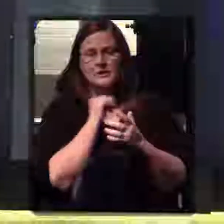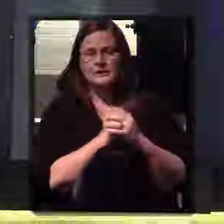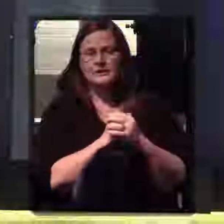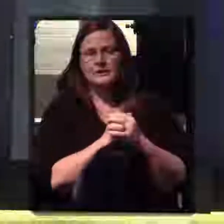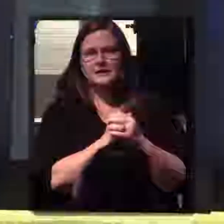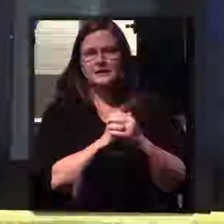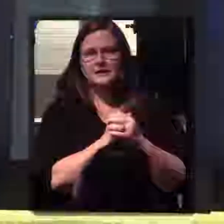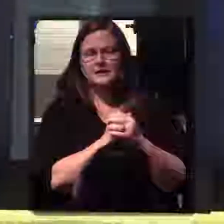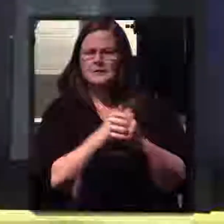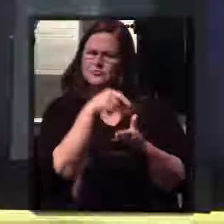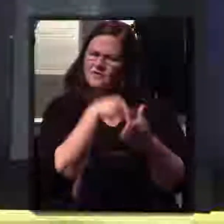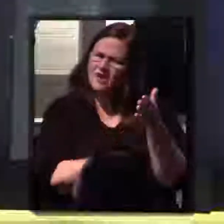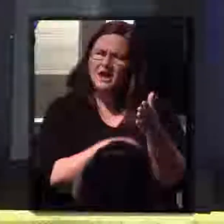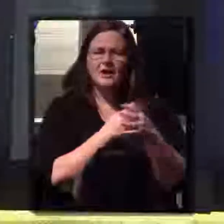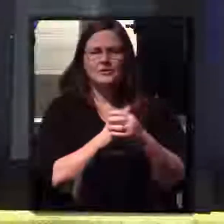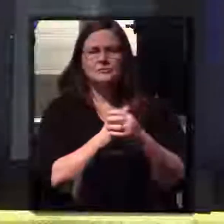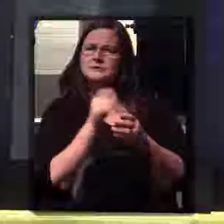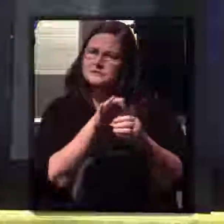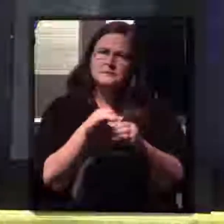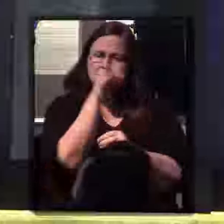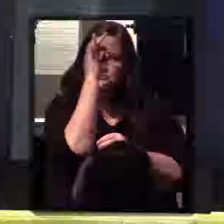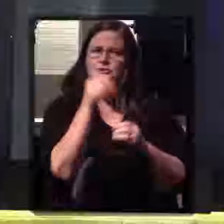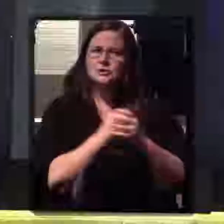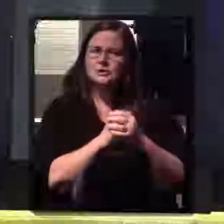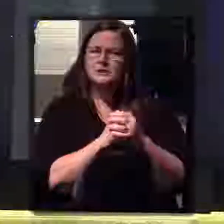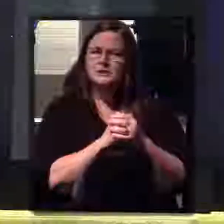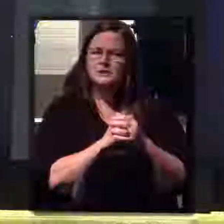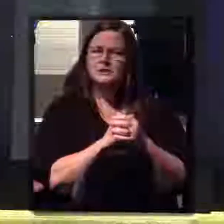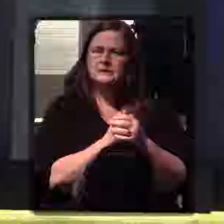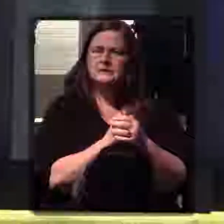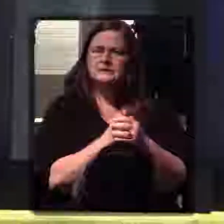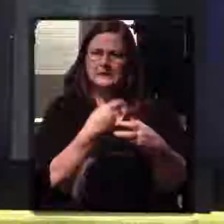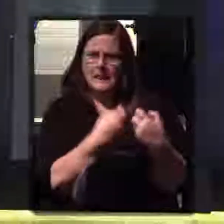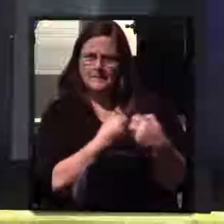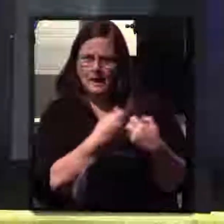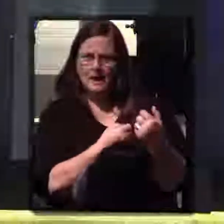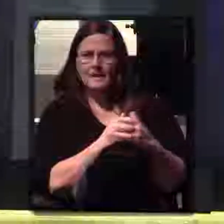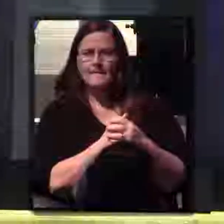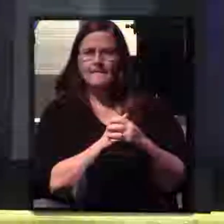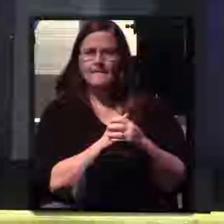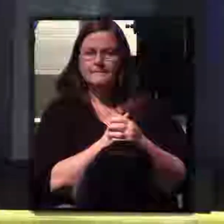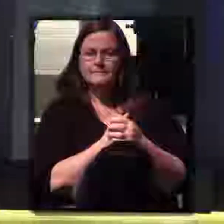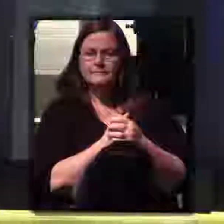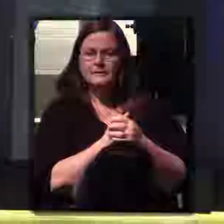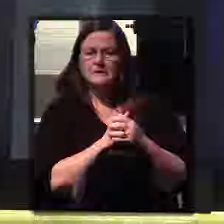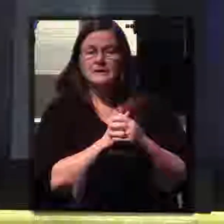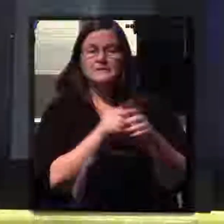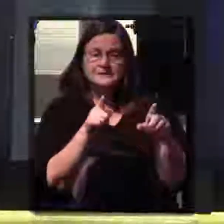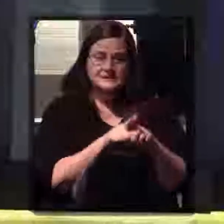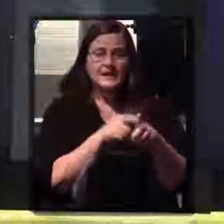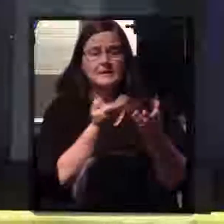talks to and addresses Israel in a tremendous, profound spiritual dilemma,